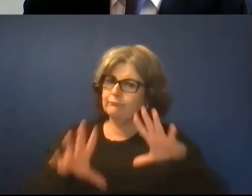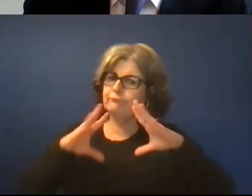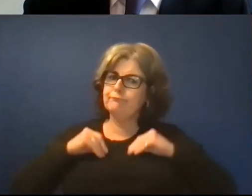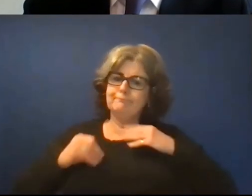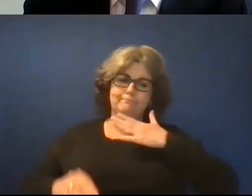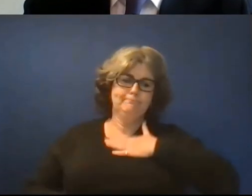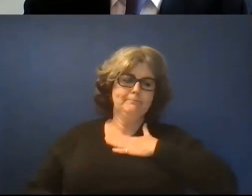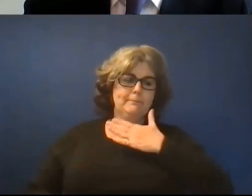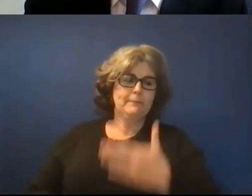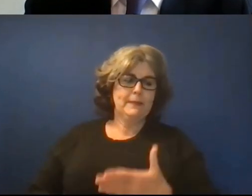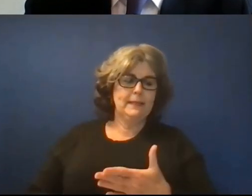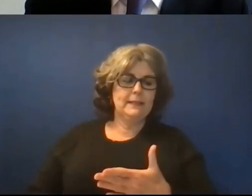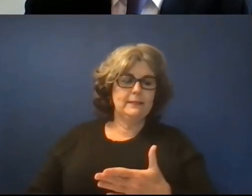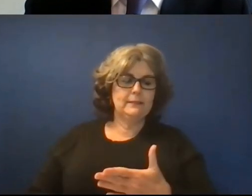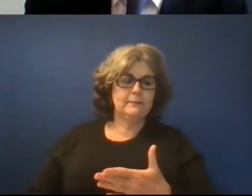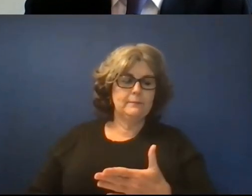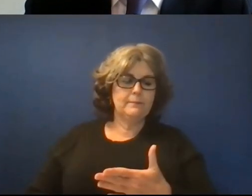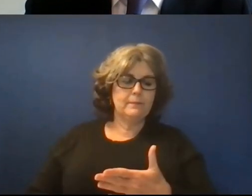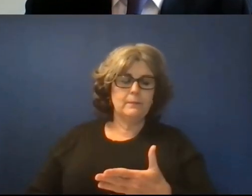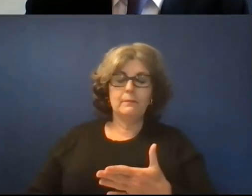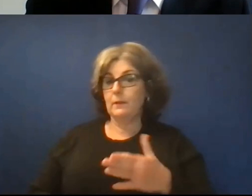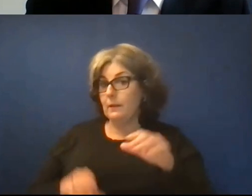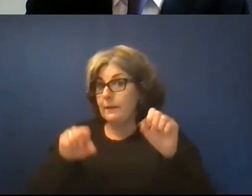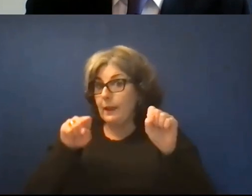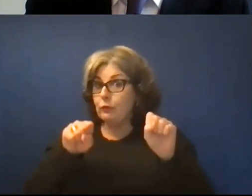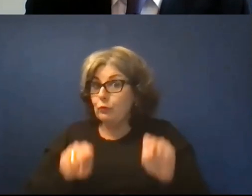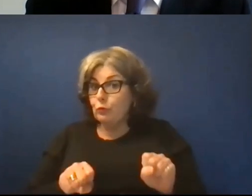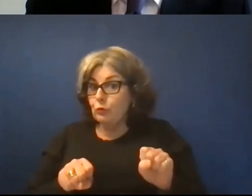because you have the capability to